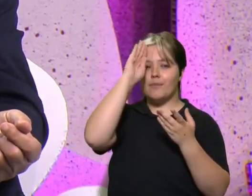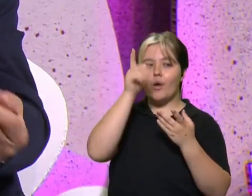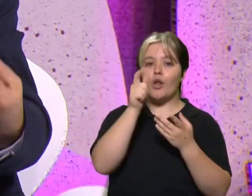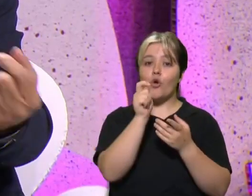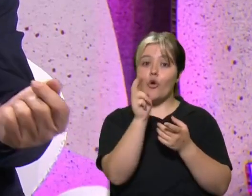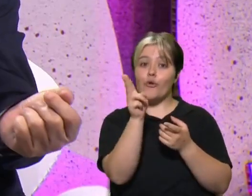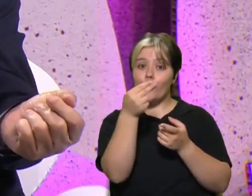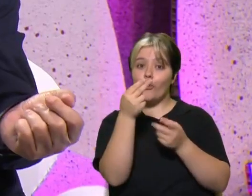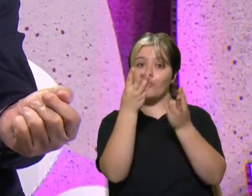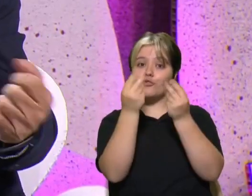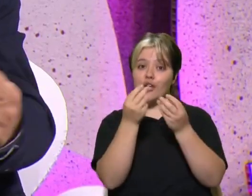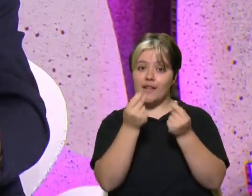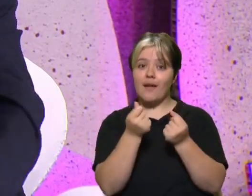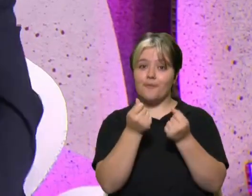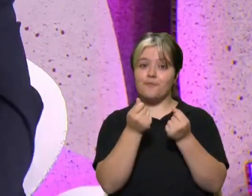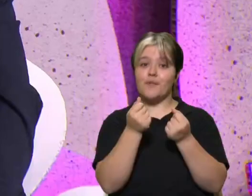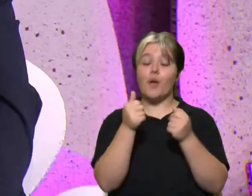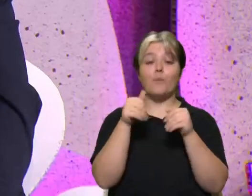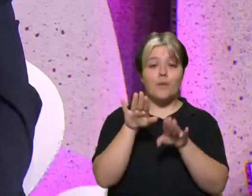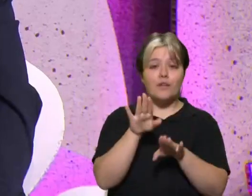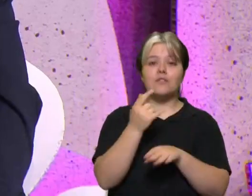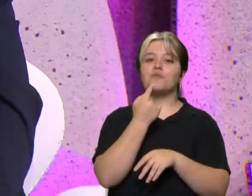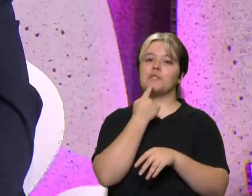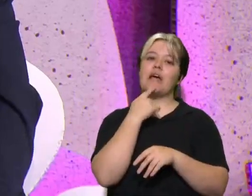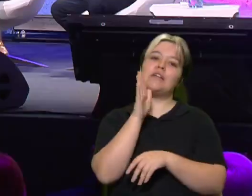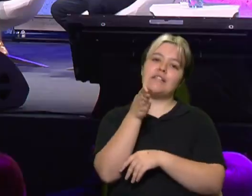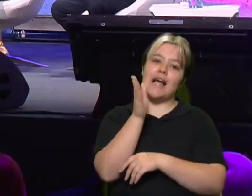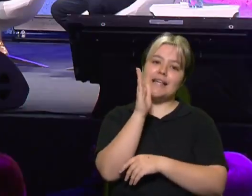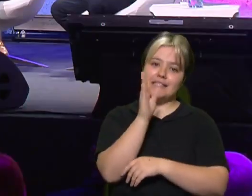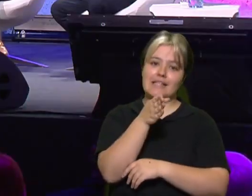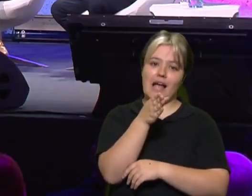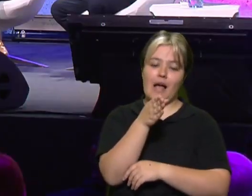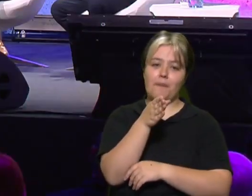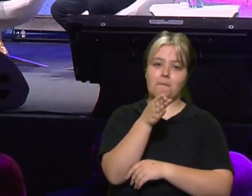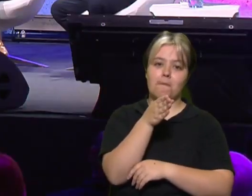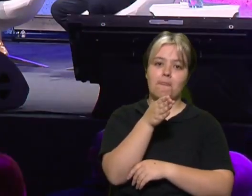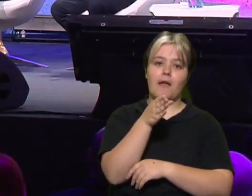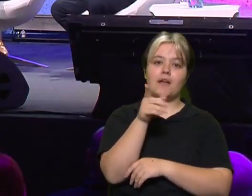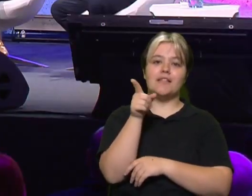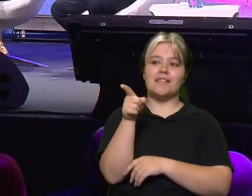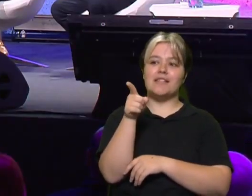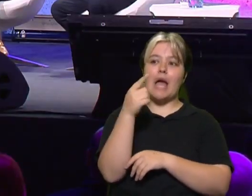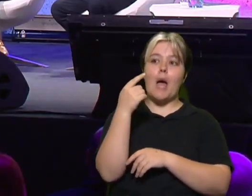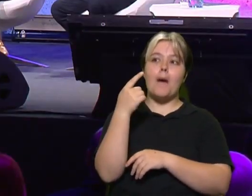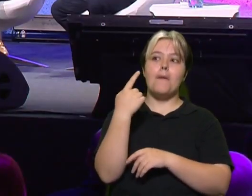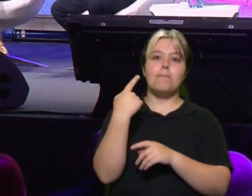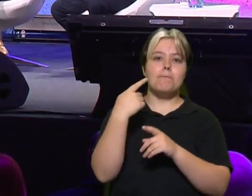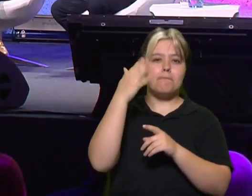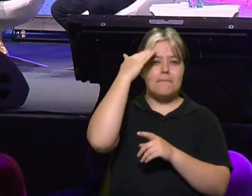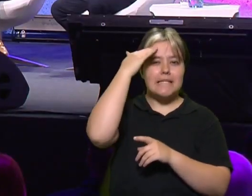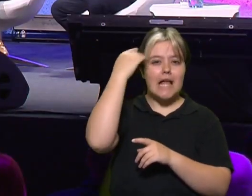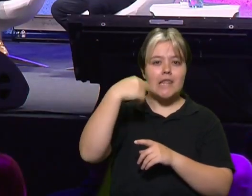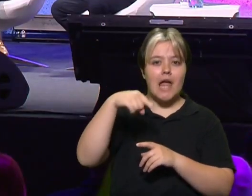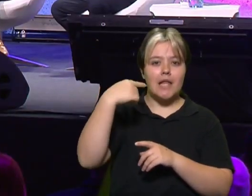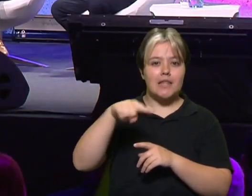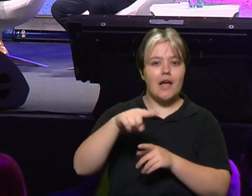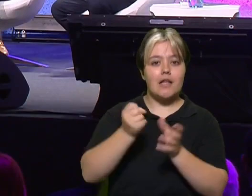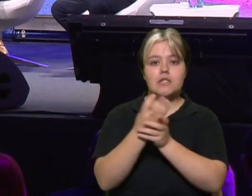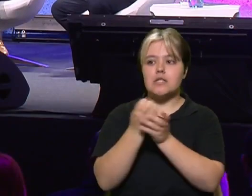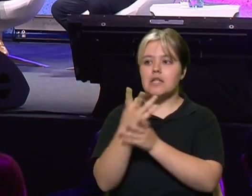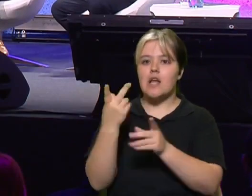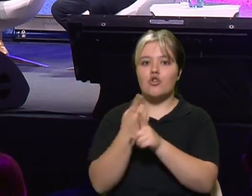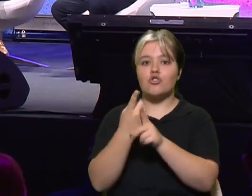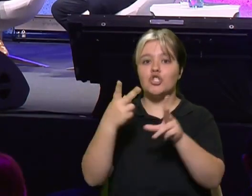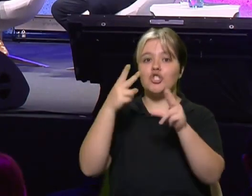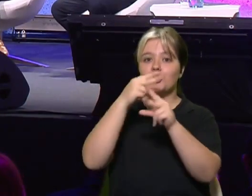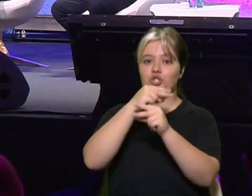they don't want to quantify in euros how much they're going to make, but there is potential. They understand that there is potential